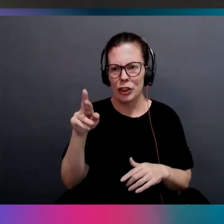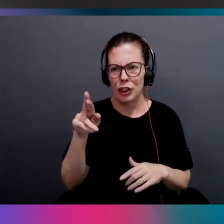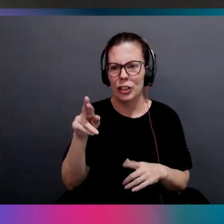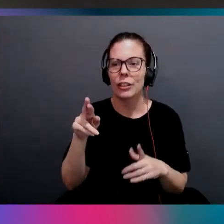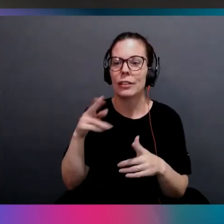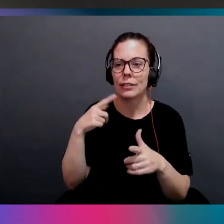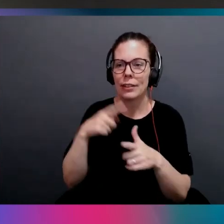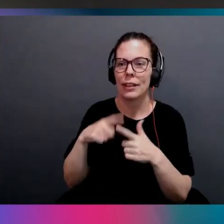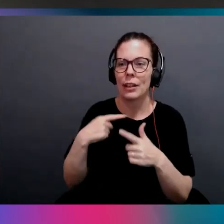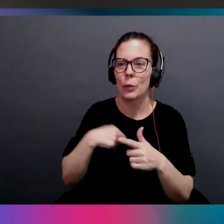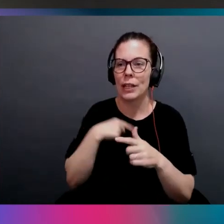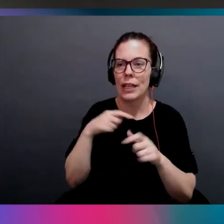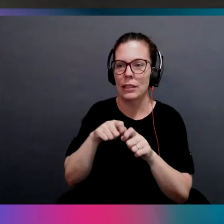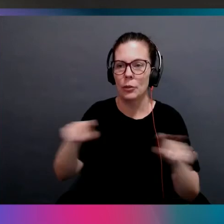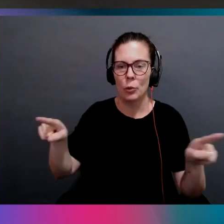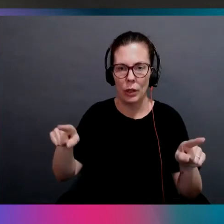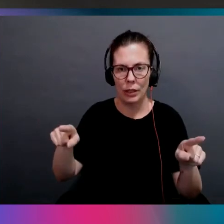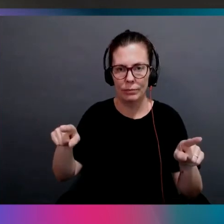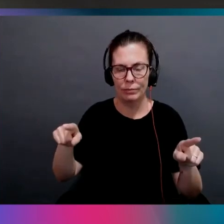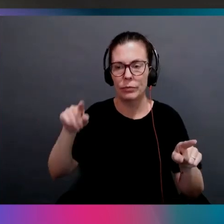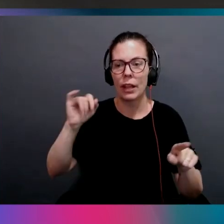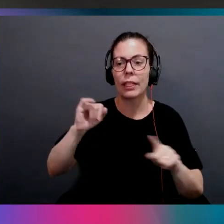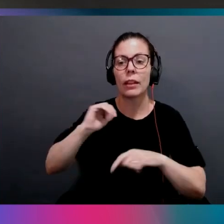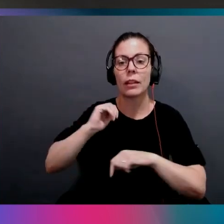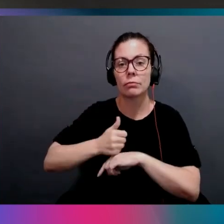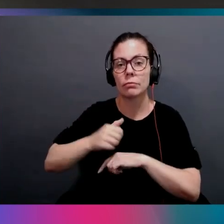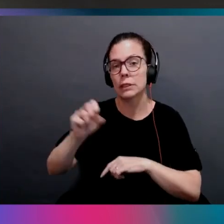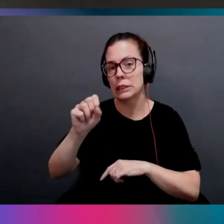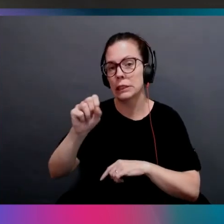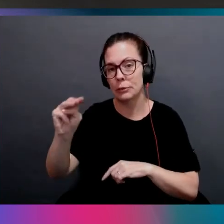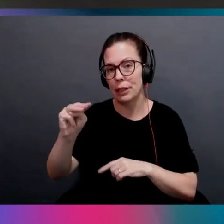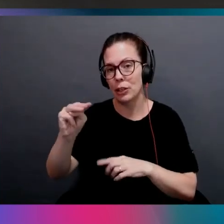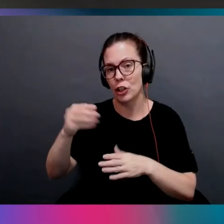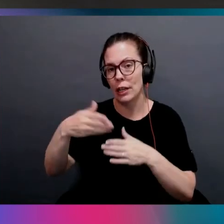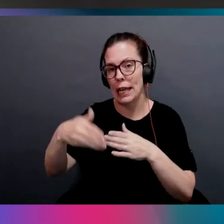to deploy that. So this will create a Sagemaker endpoint.